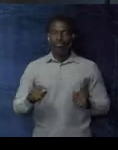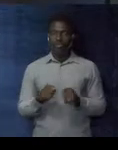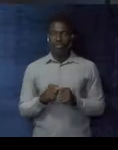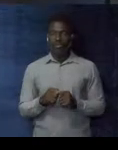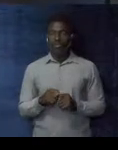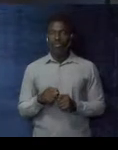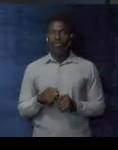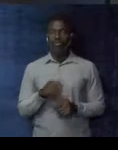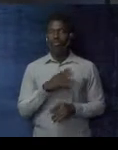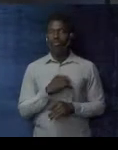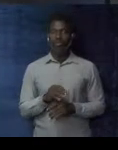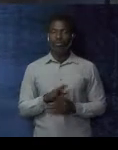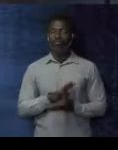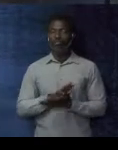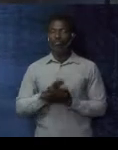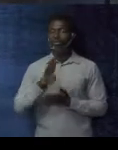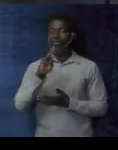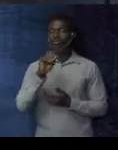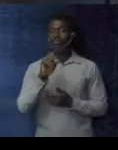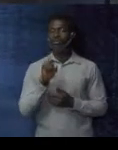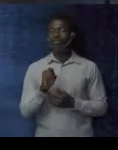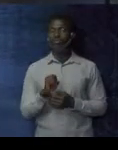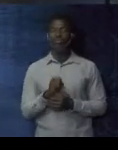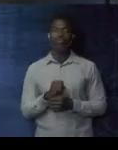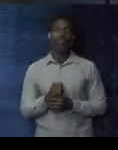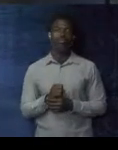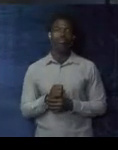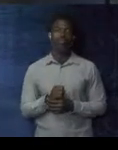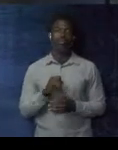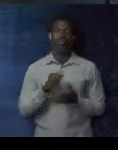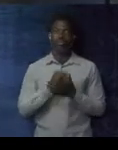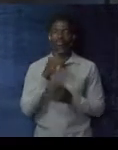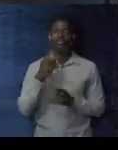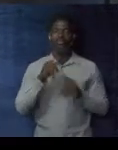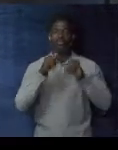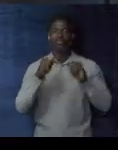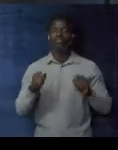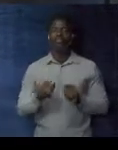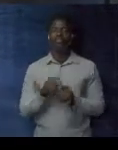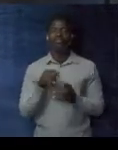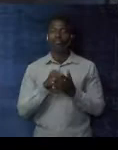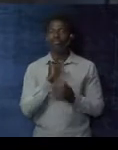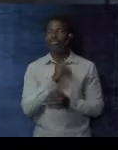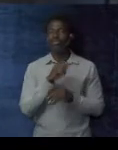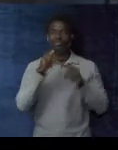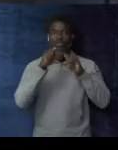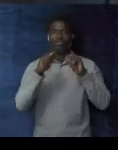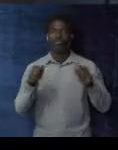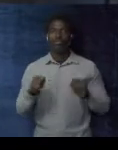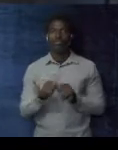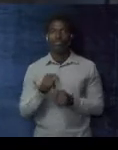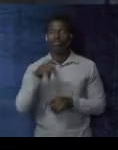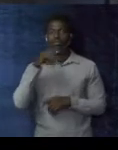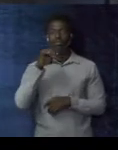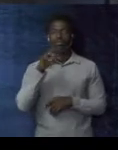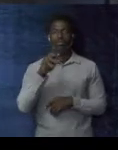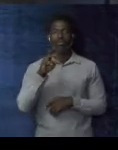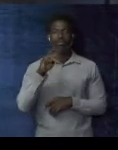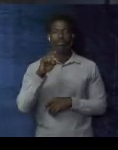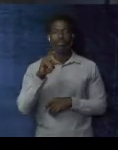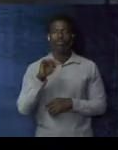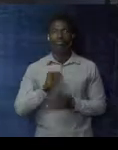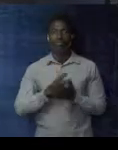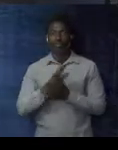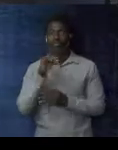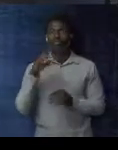because they have a pointed top and a flat base. So pointed top, flat base, that's a triangle. So it is a triangular pyramid.